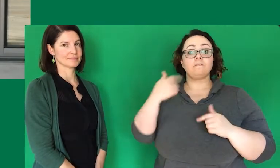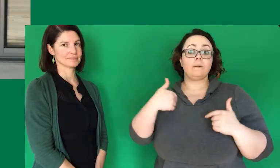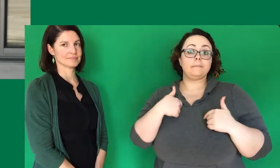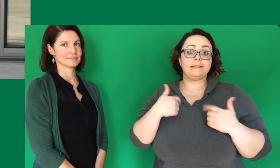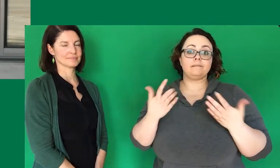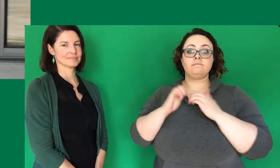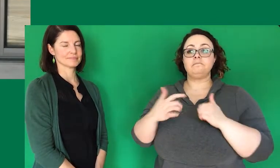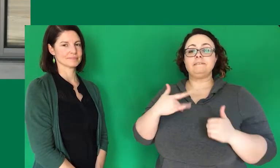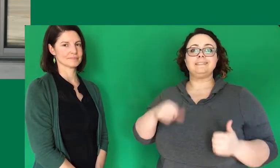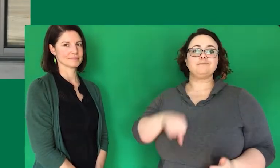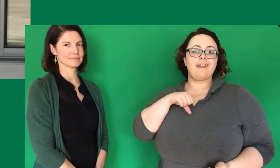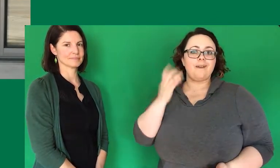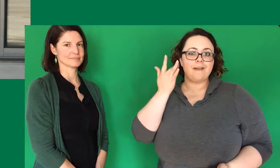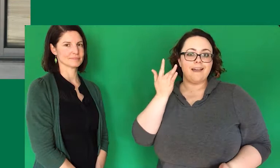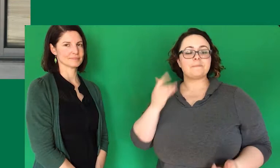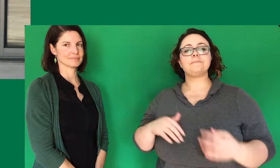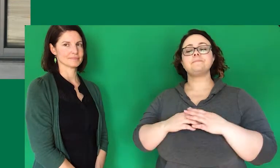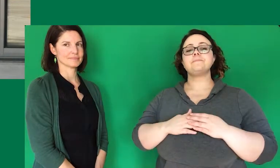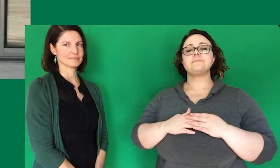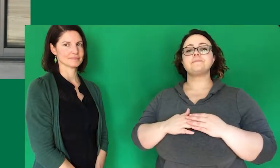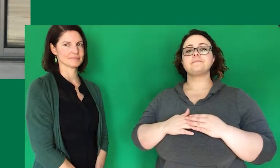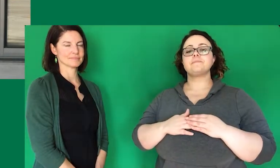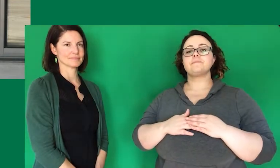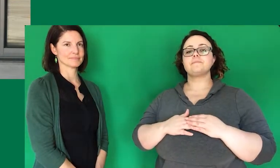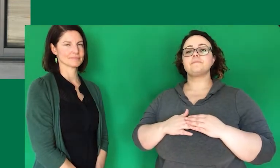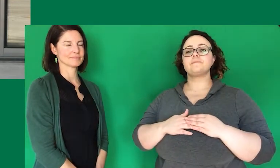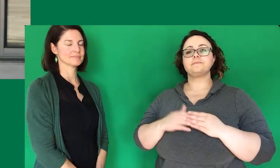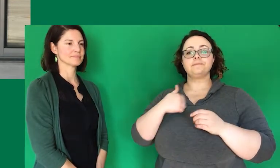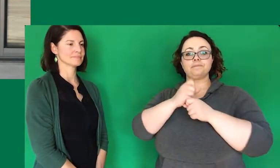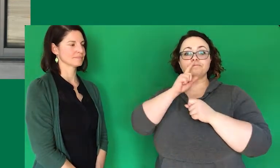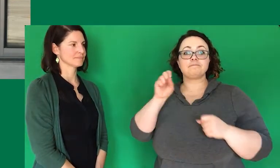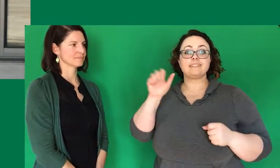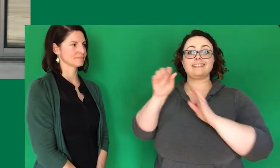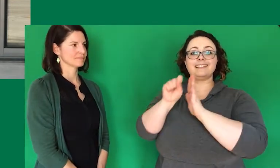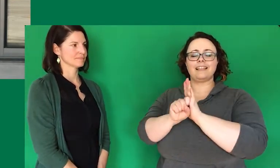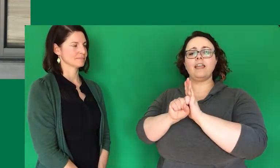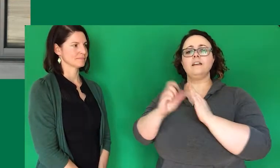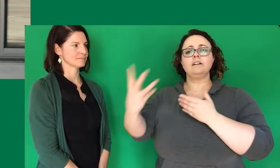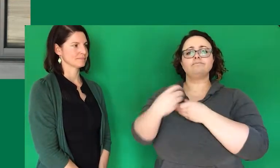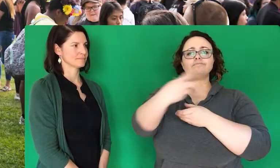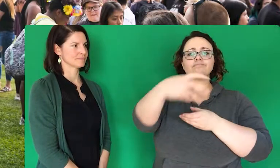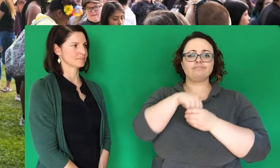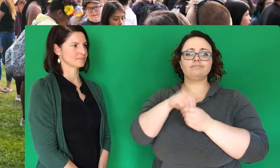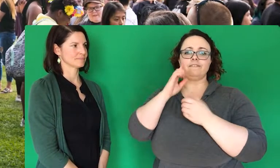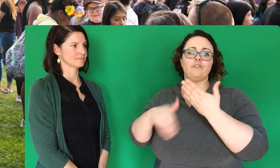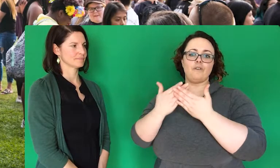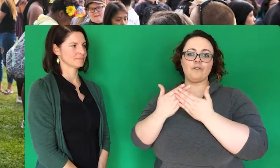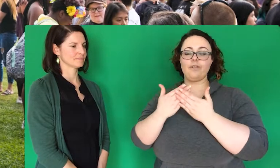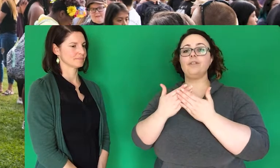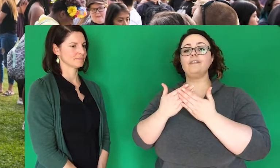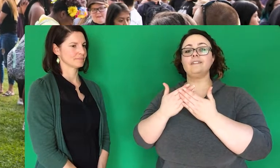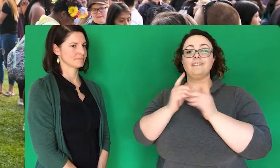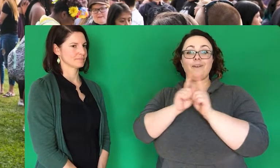I think for me, what makes me a proud board member for ASI is making sure that Sac State is an inclusive space, and